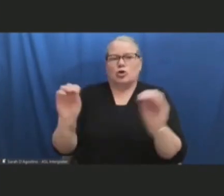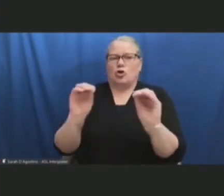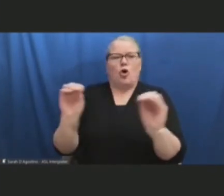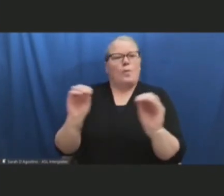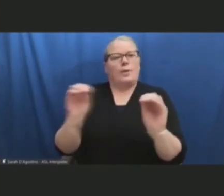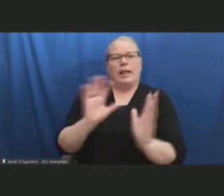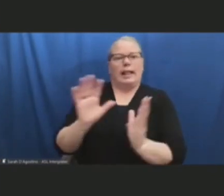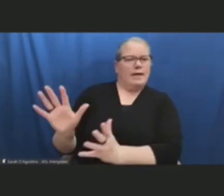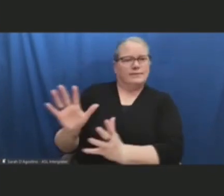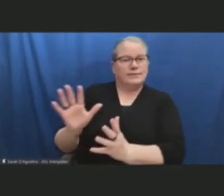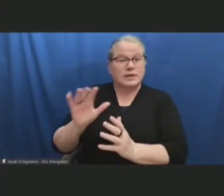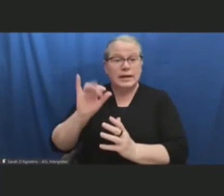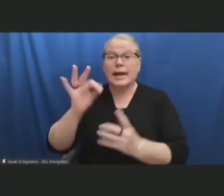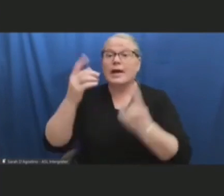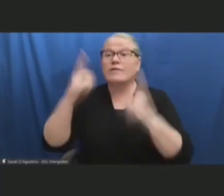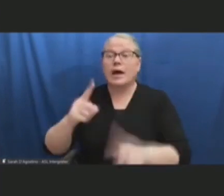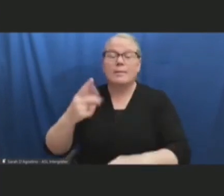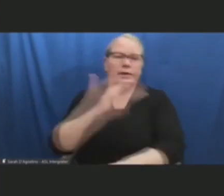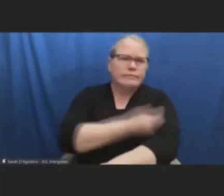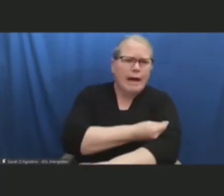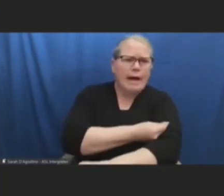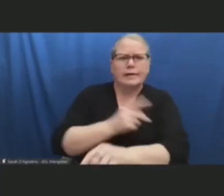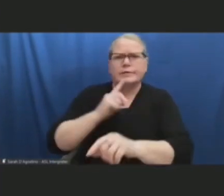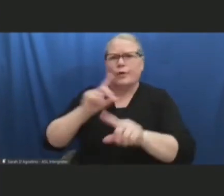behind when it comes to vaccination or a test, or